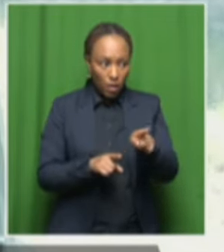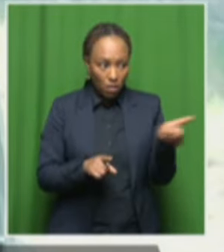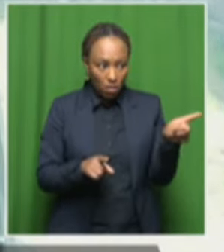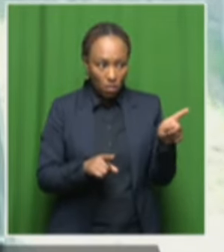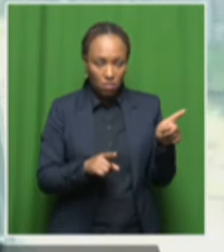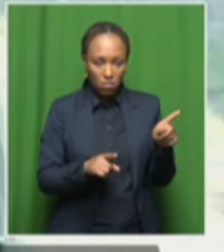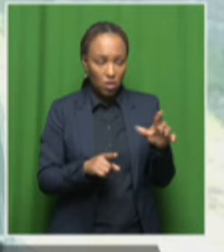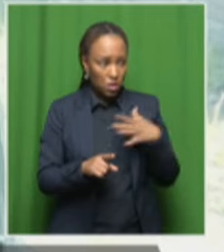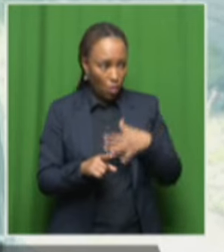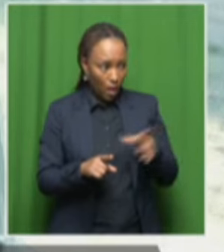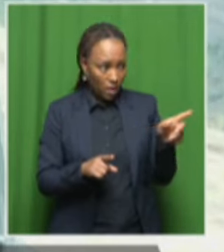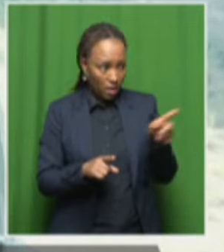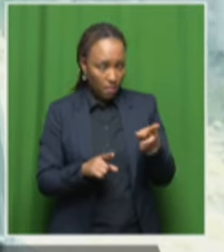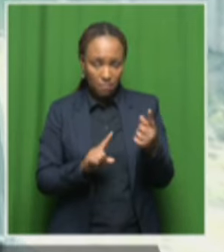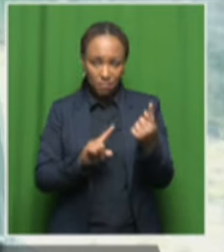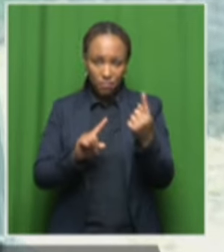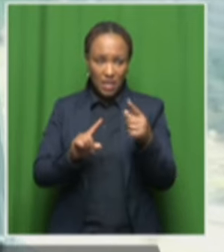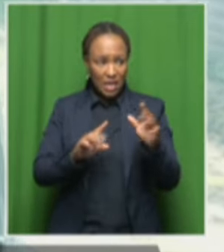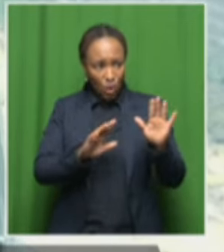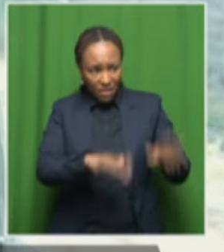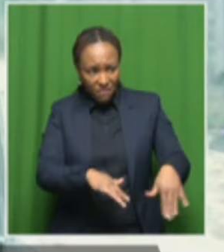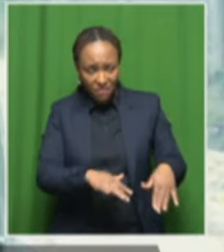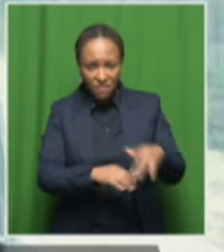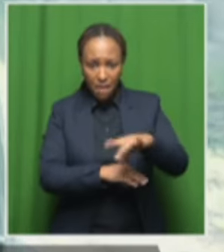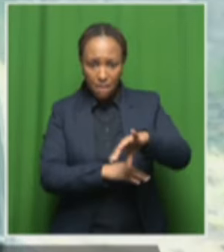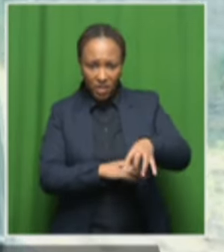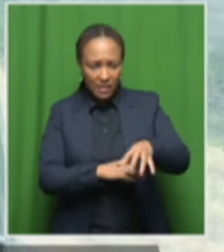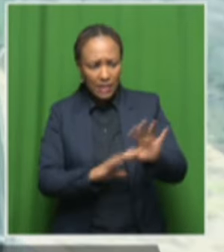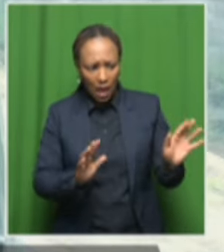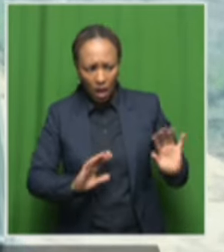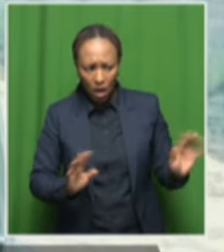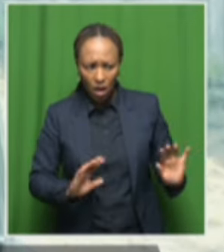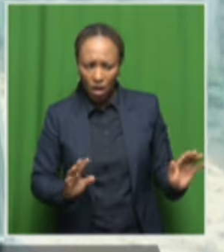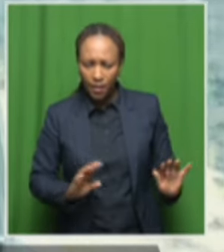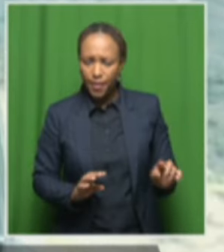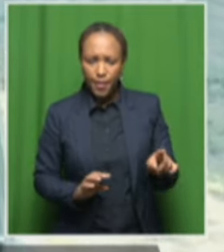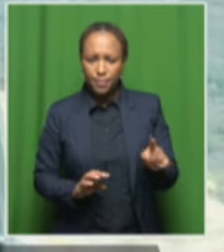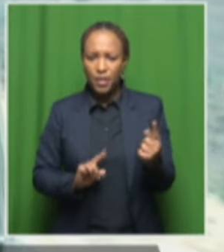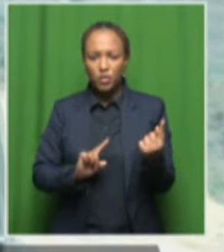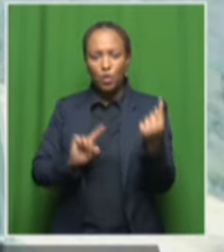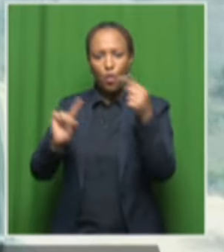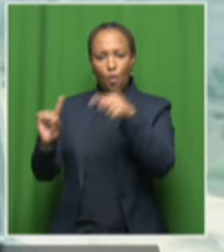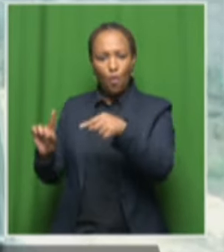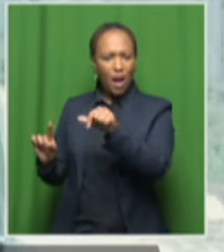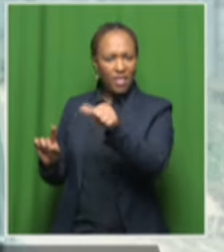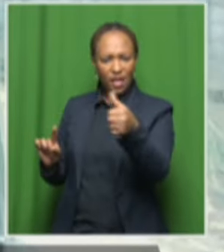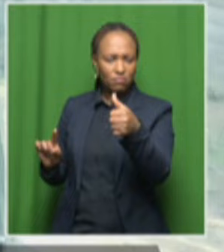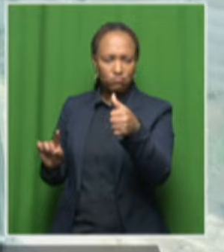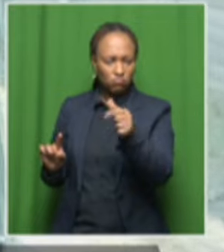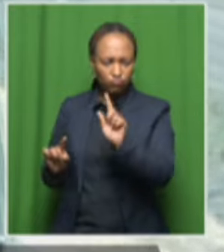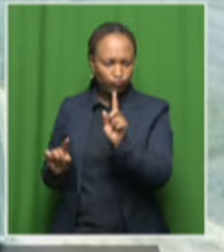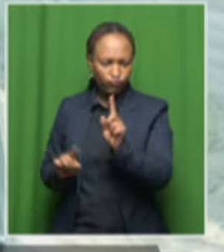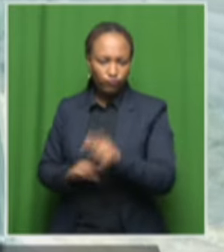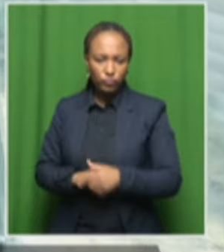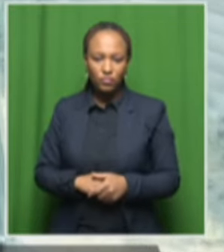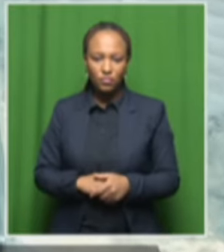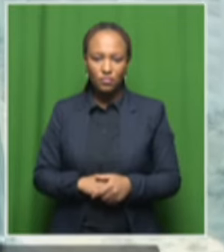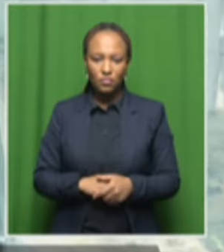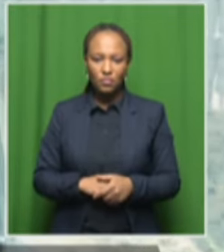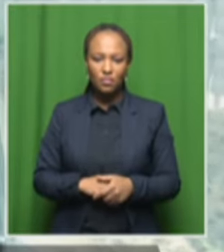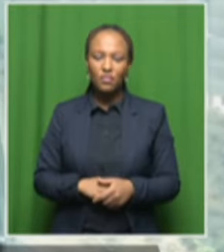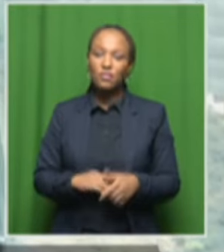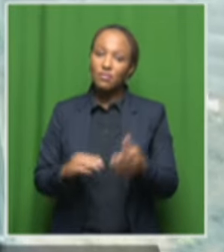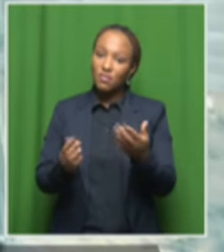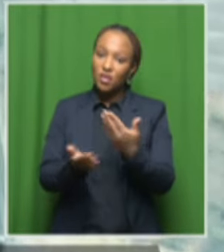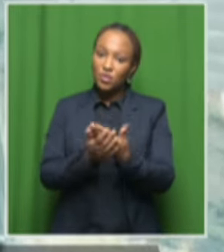if ever they wanted to leave the province and reside in a different one. But as you can